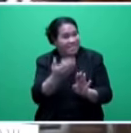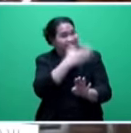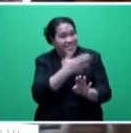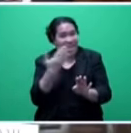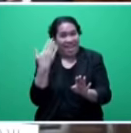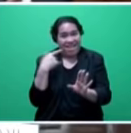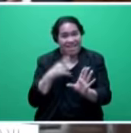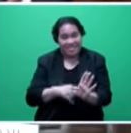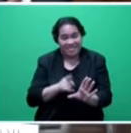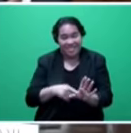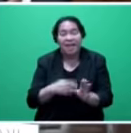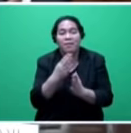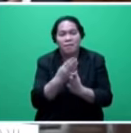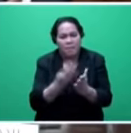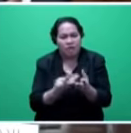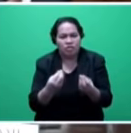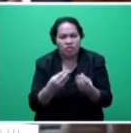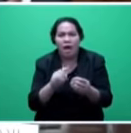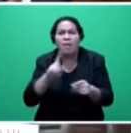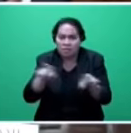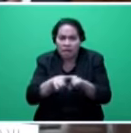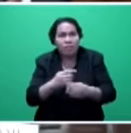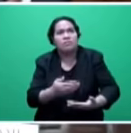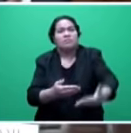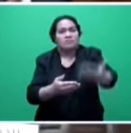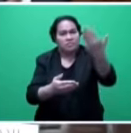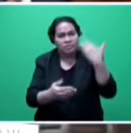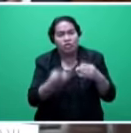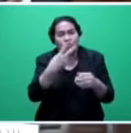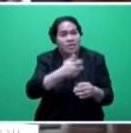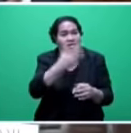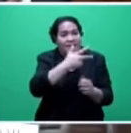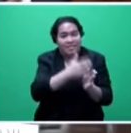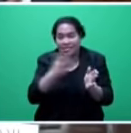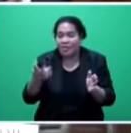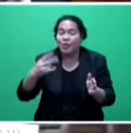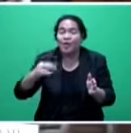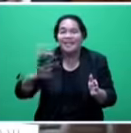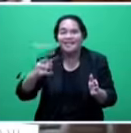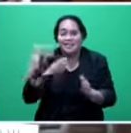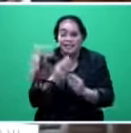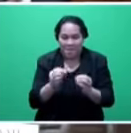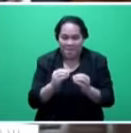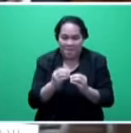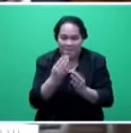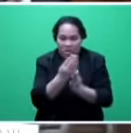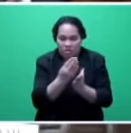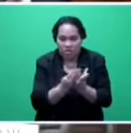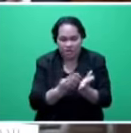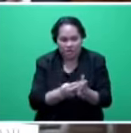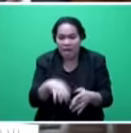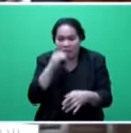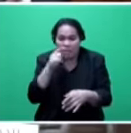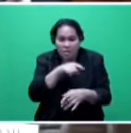time also in the comparison to 2018-19 national budget, Mr. Speaker, sir. The people of Fiji have been